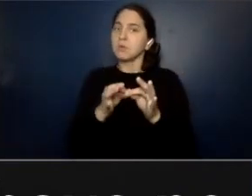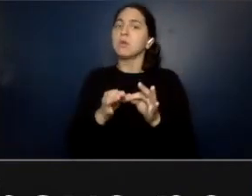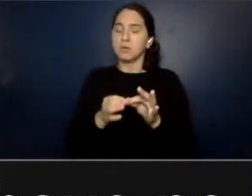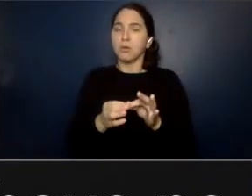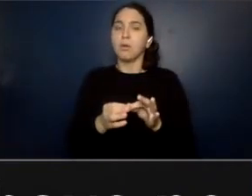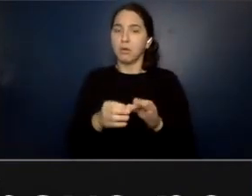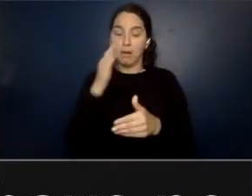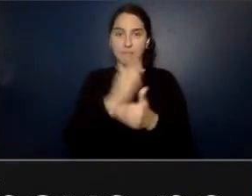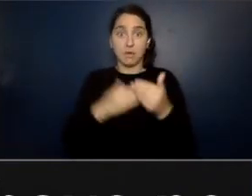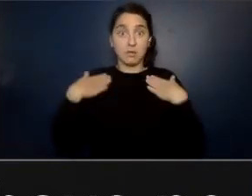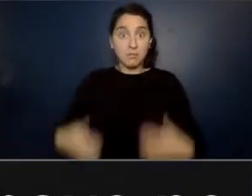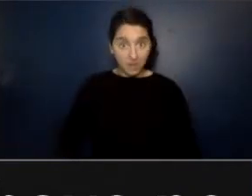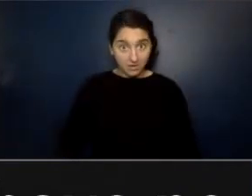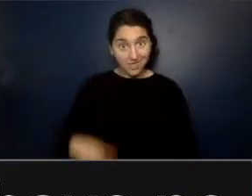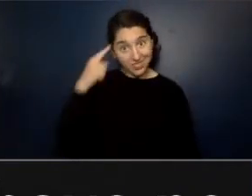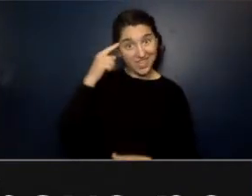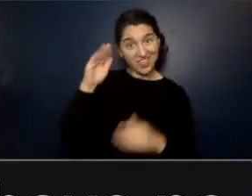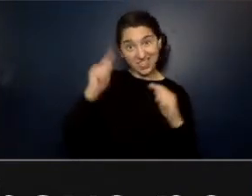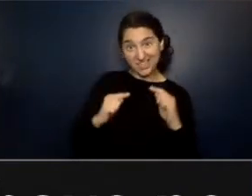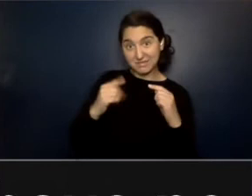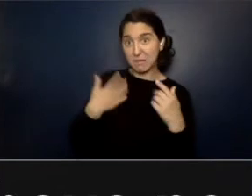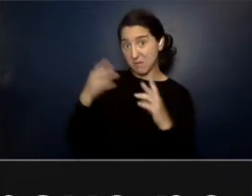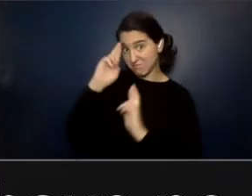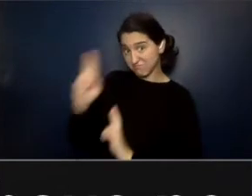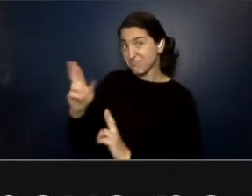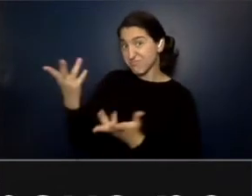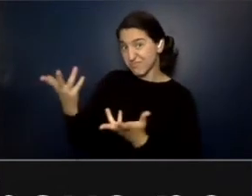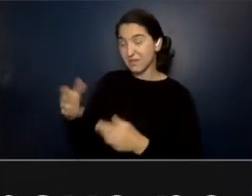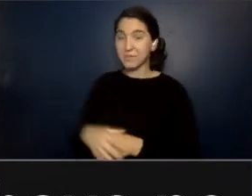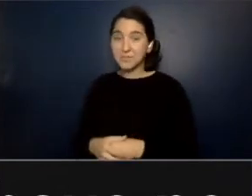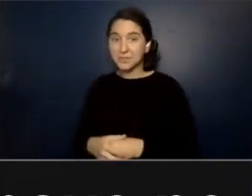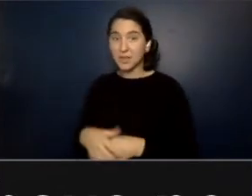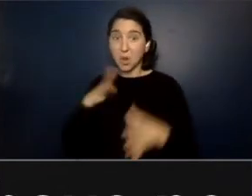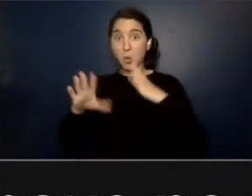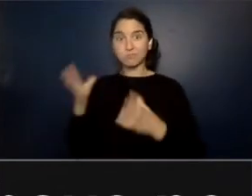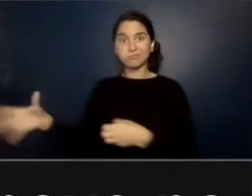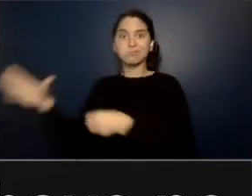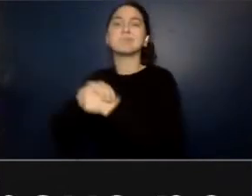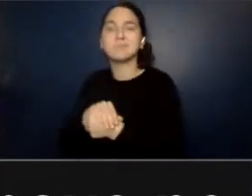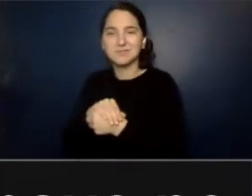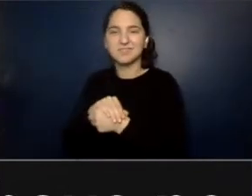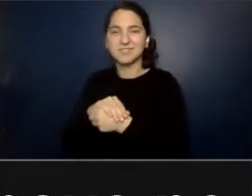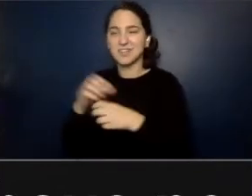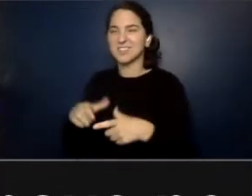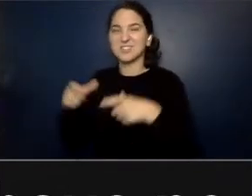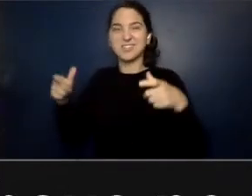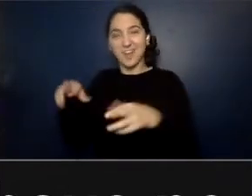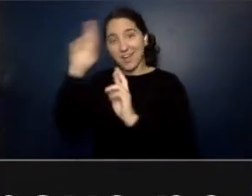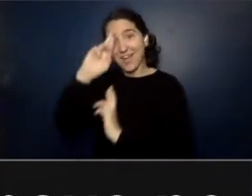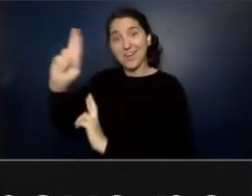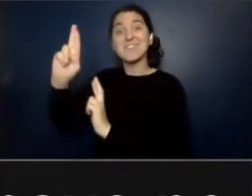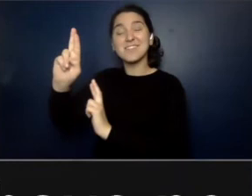respect. Whereas our more respectable members do not need this. But God has so arranged the